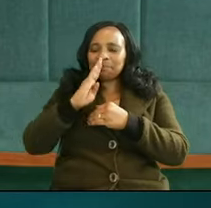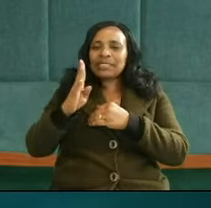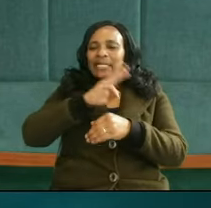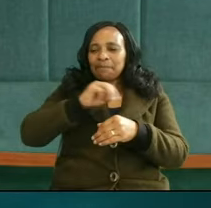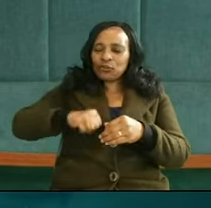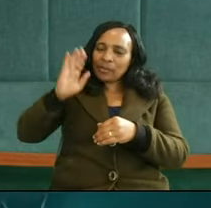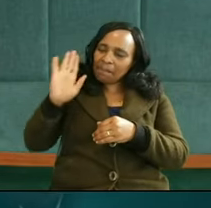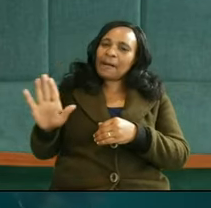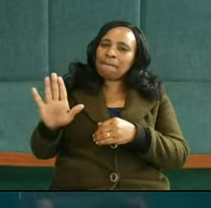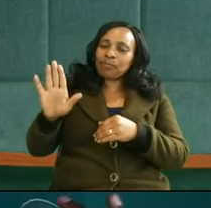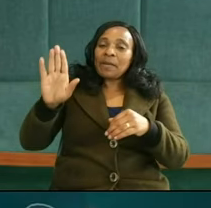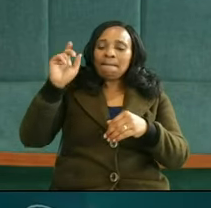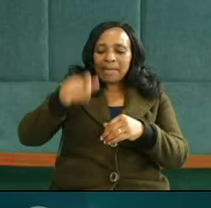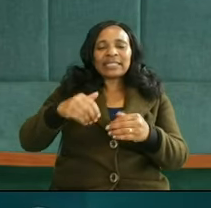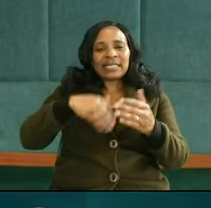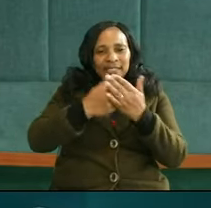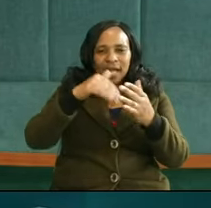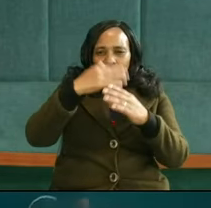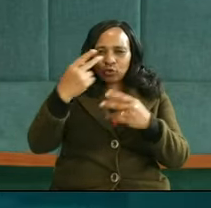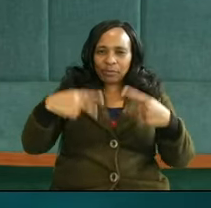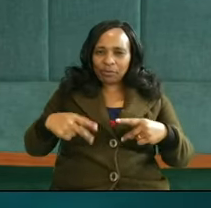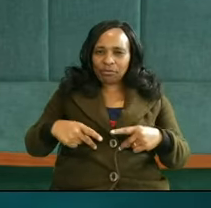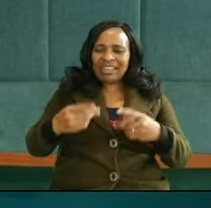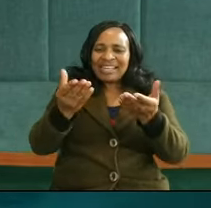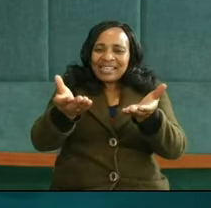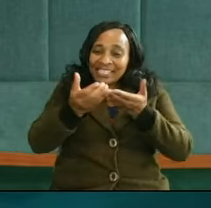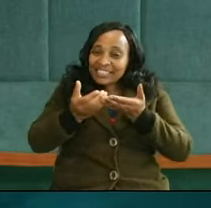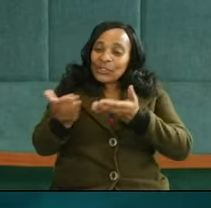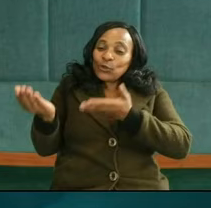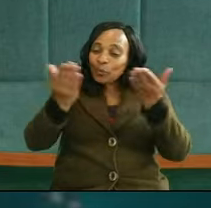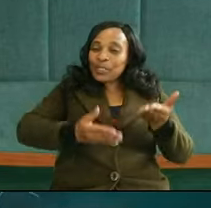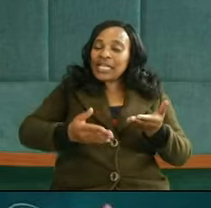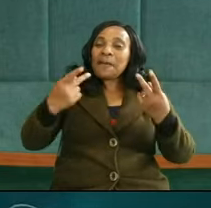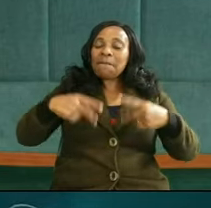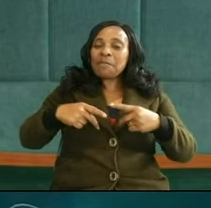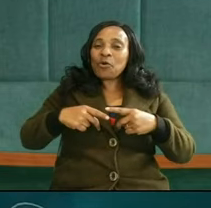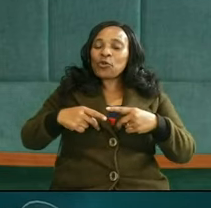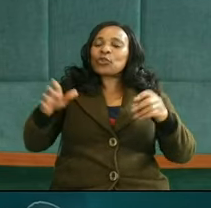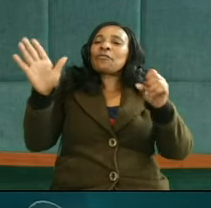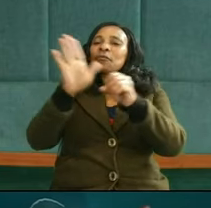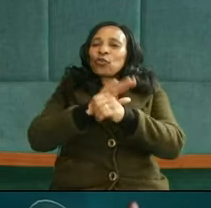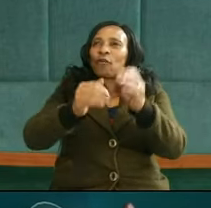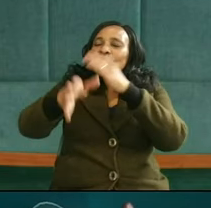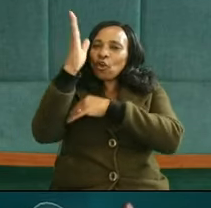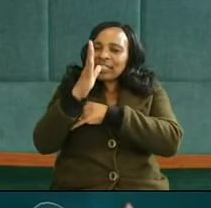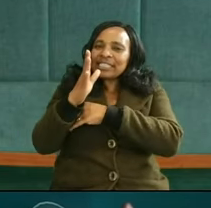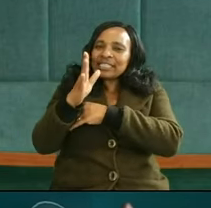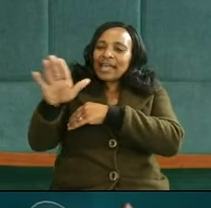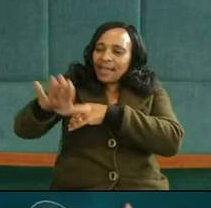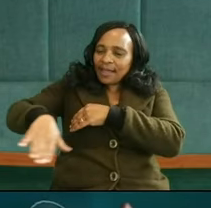to reach out to people, the need to bring people to the fold of God of safety, is to be taken